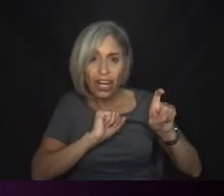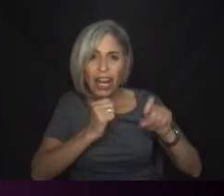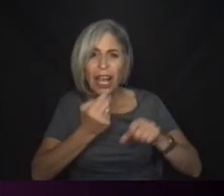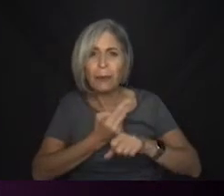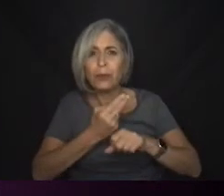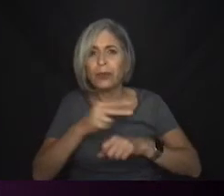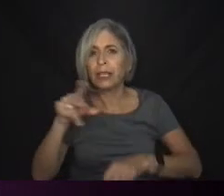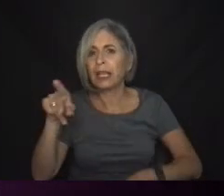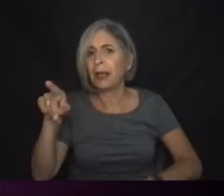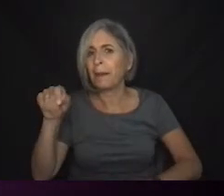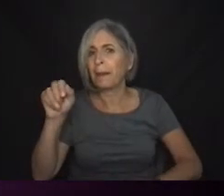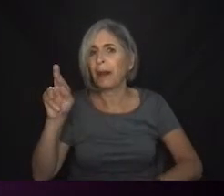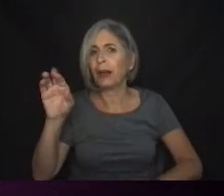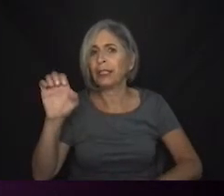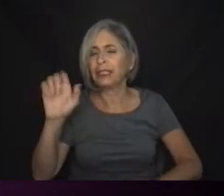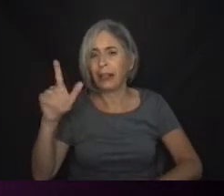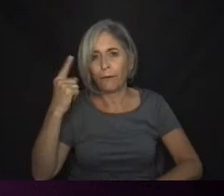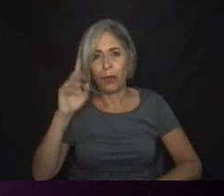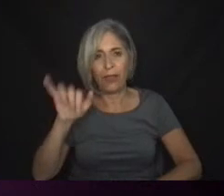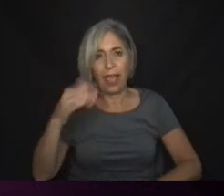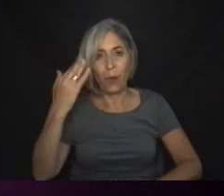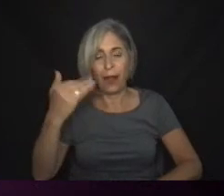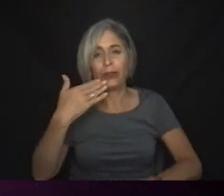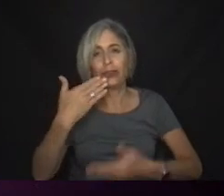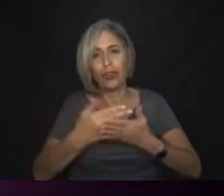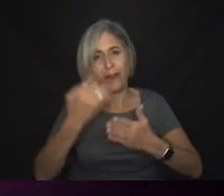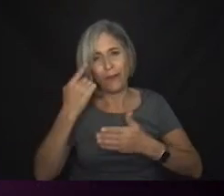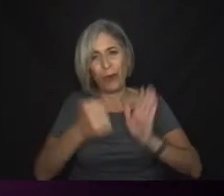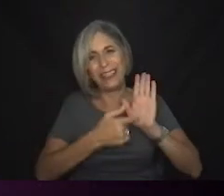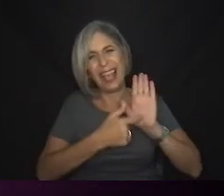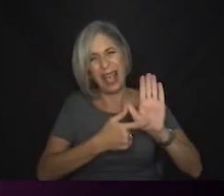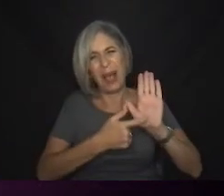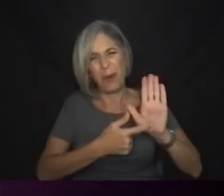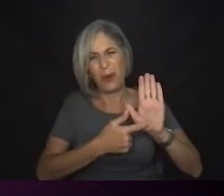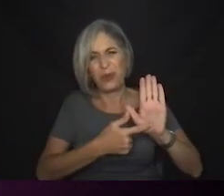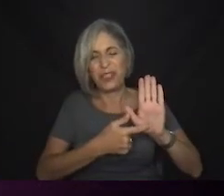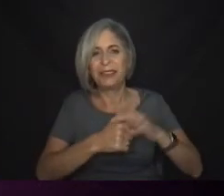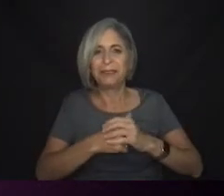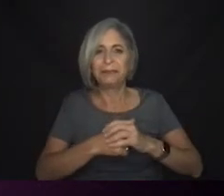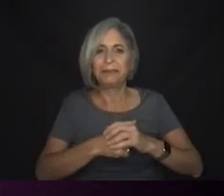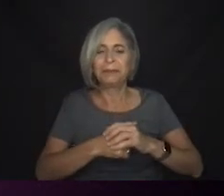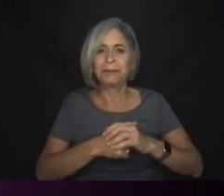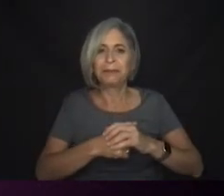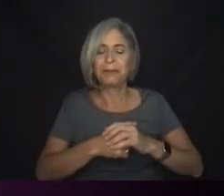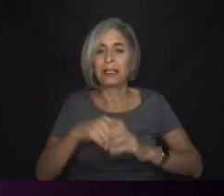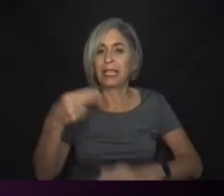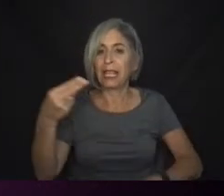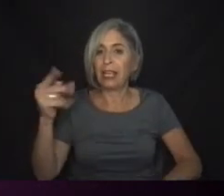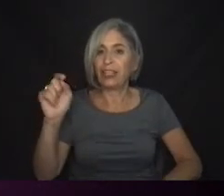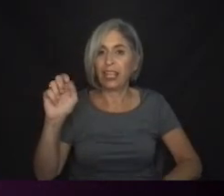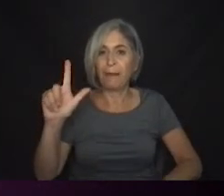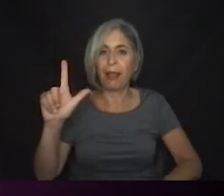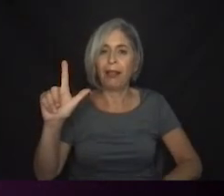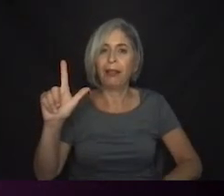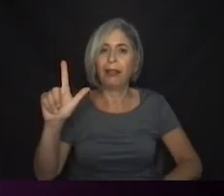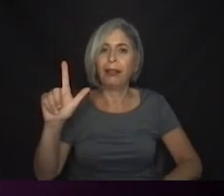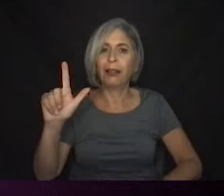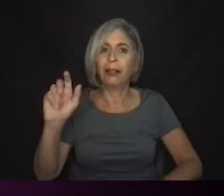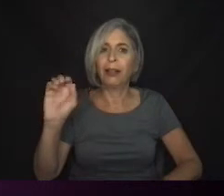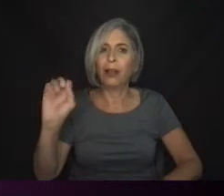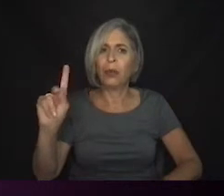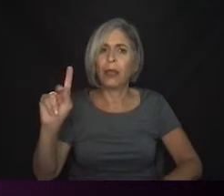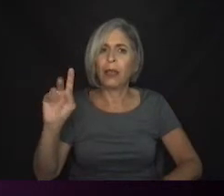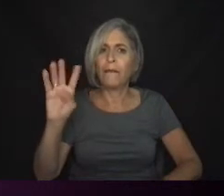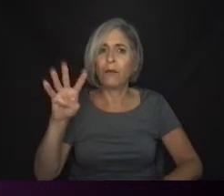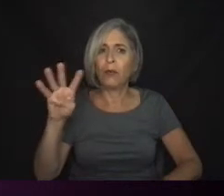for this because it's good for demos. Index.html. And OK, 440 milliseconds. That's kind of